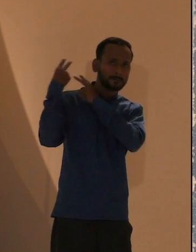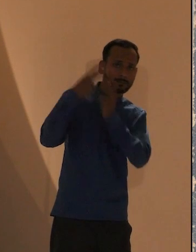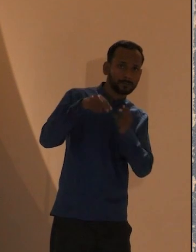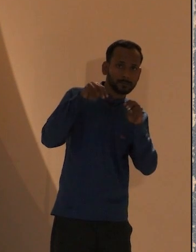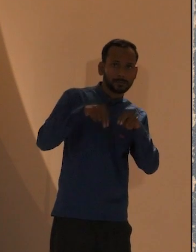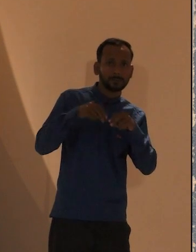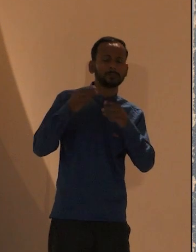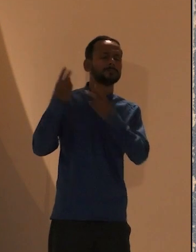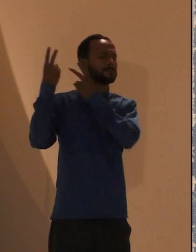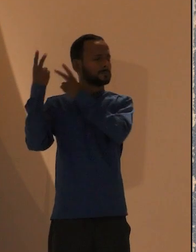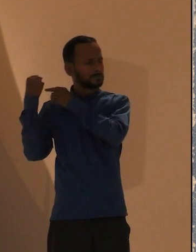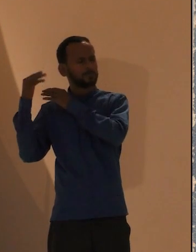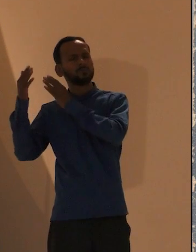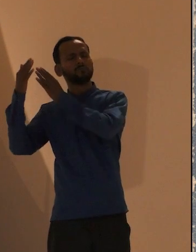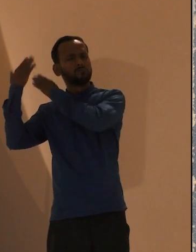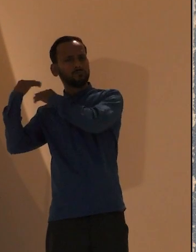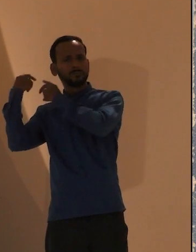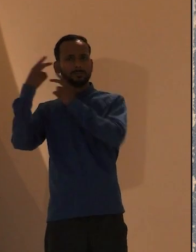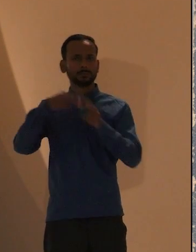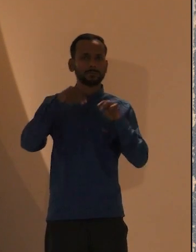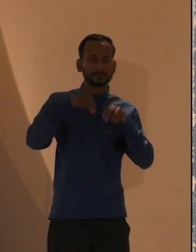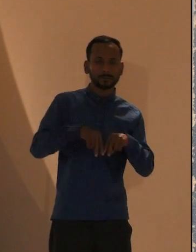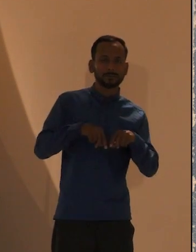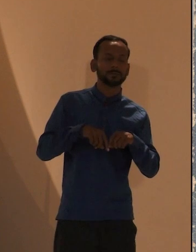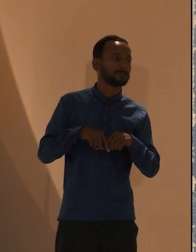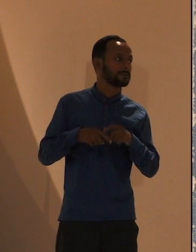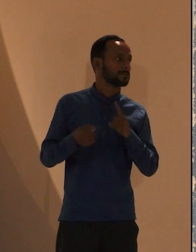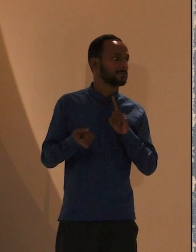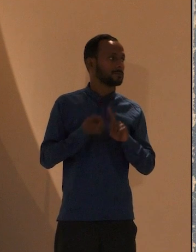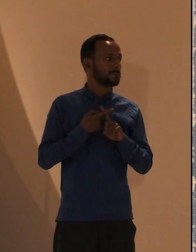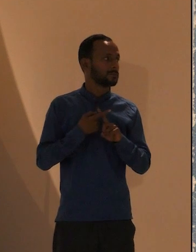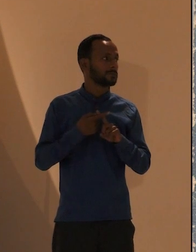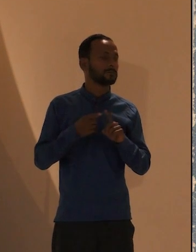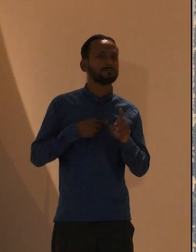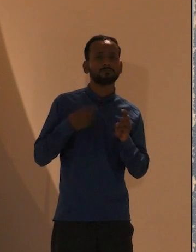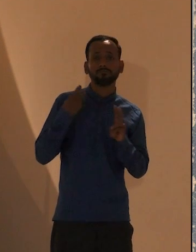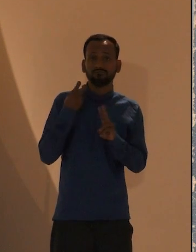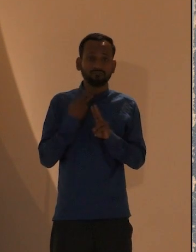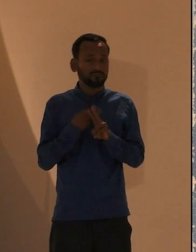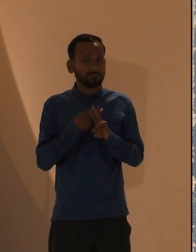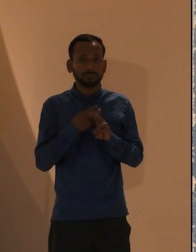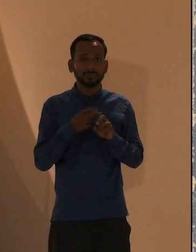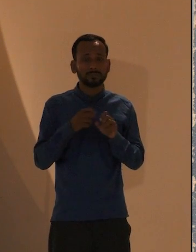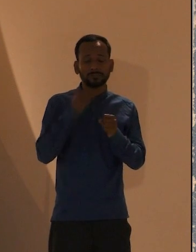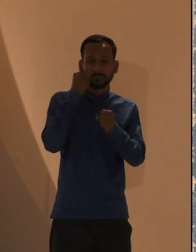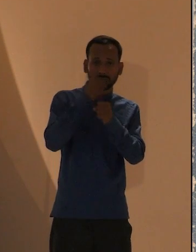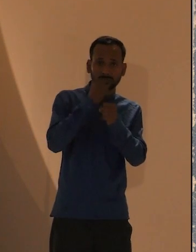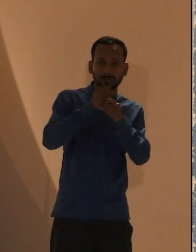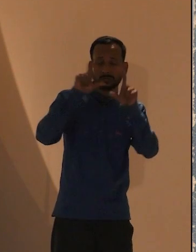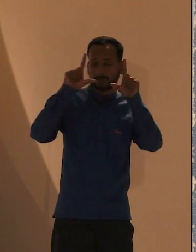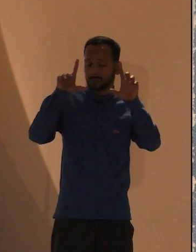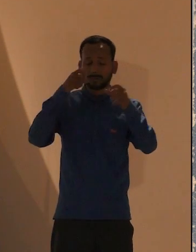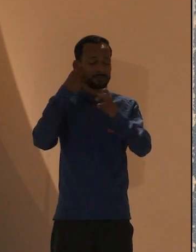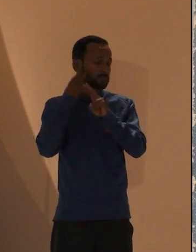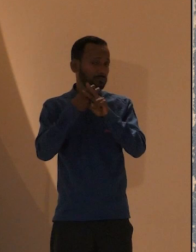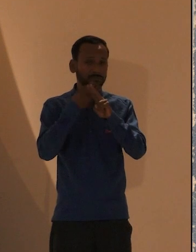but many, many pasts. And it's very difficult for government museums, we know. It's even more